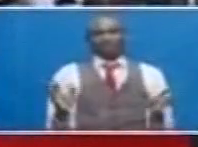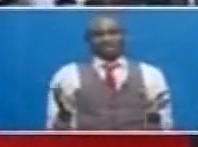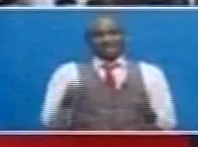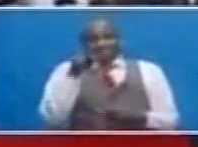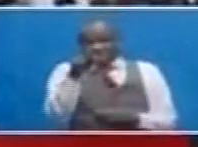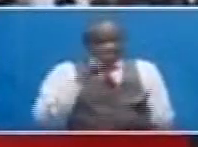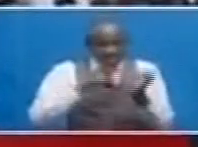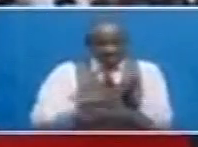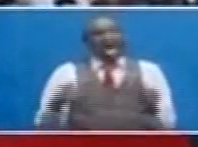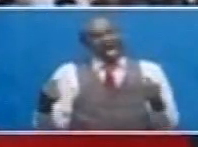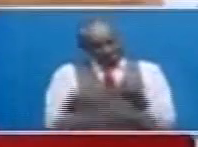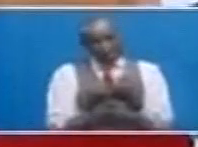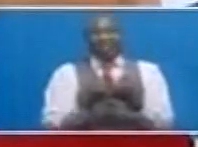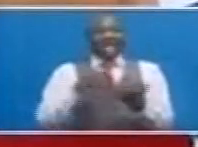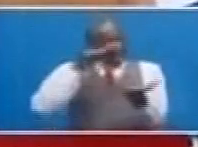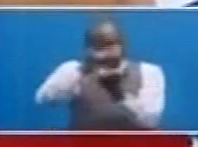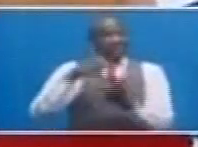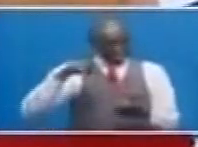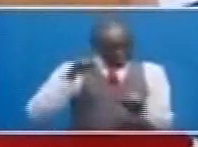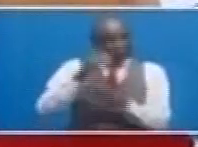That doesn't happen on Air Force One.